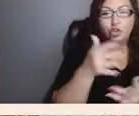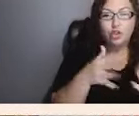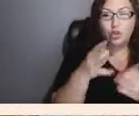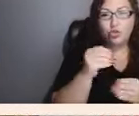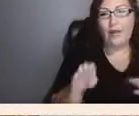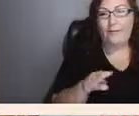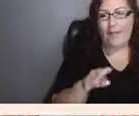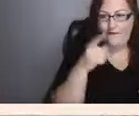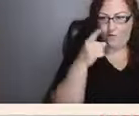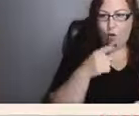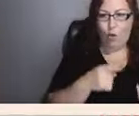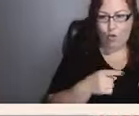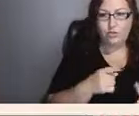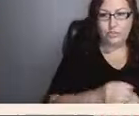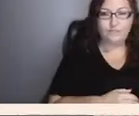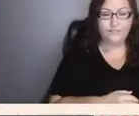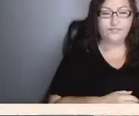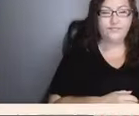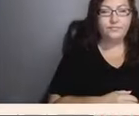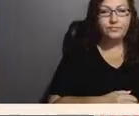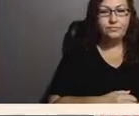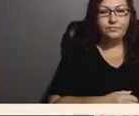goals.